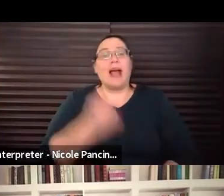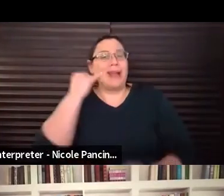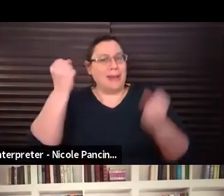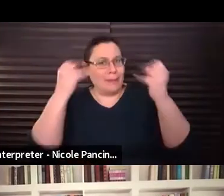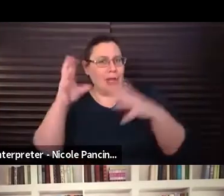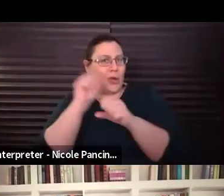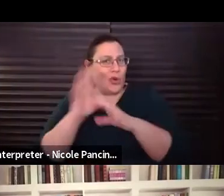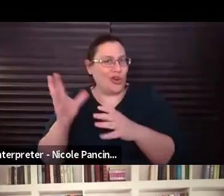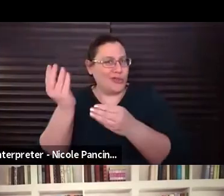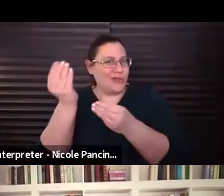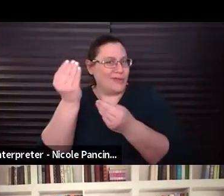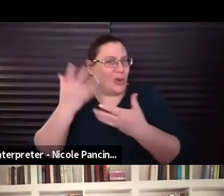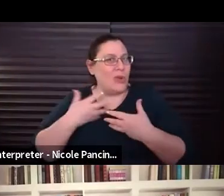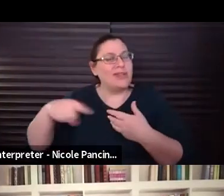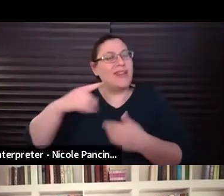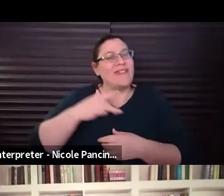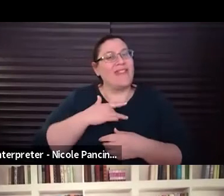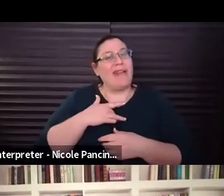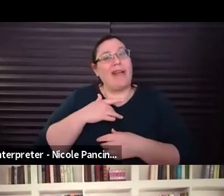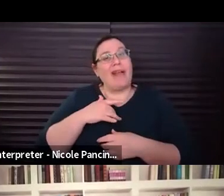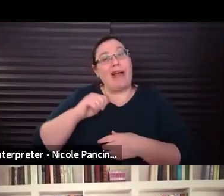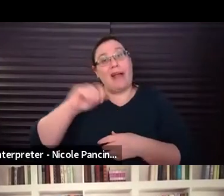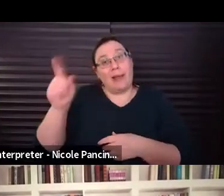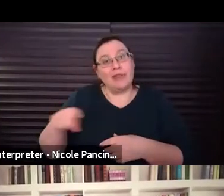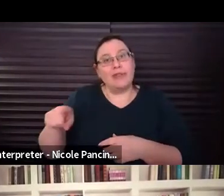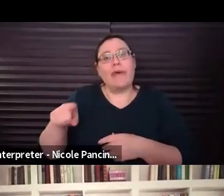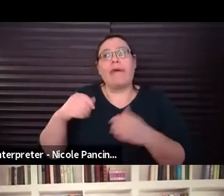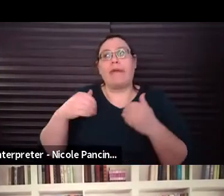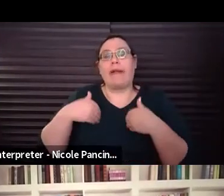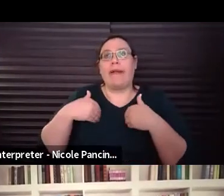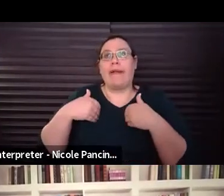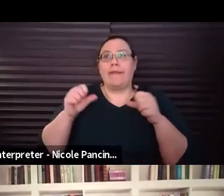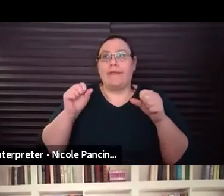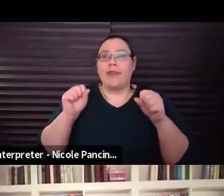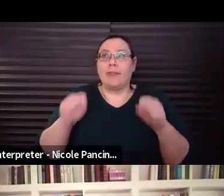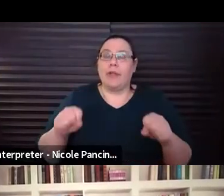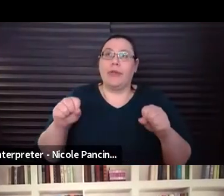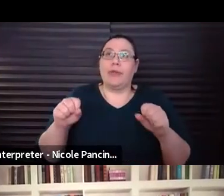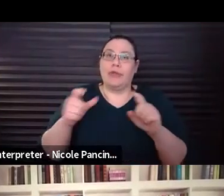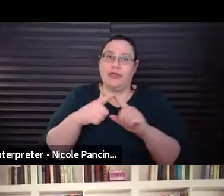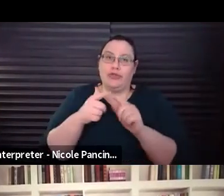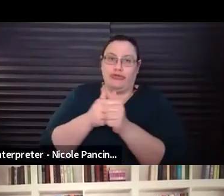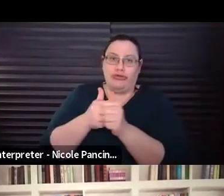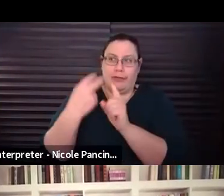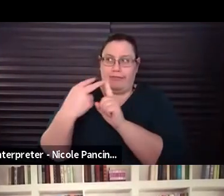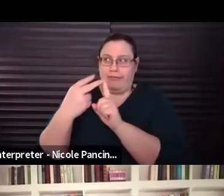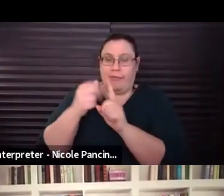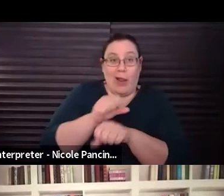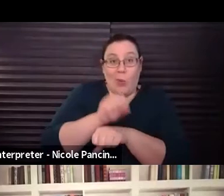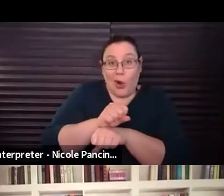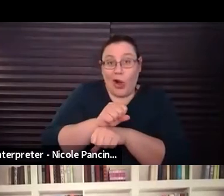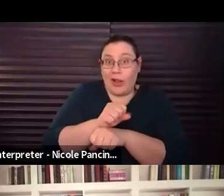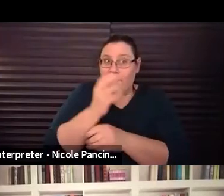expressed to us is they feel that Amazon has the ability to not only track them at work, but to possibly track them in